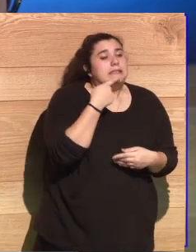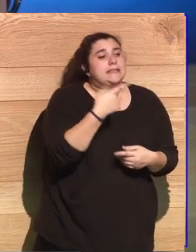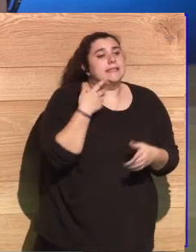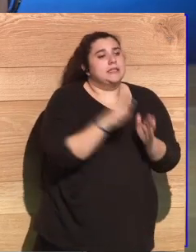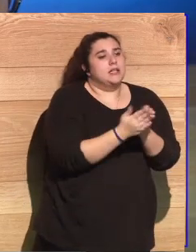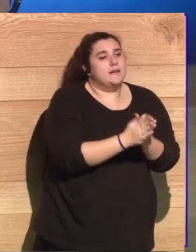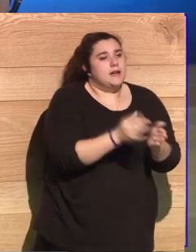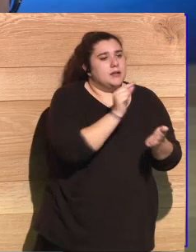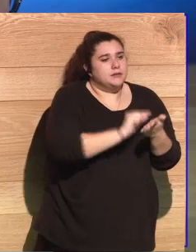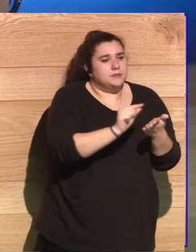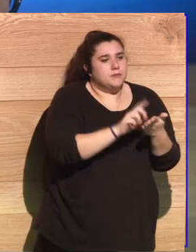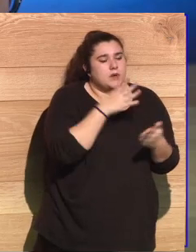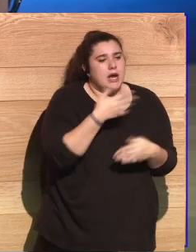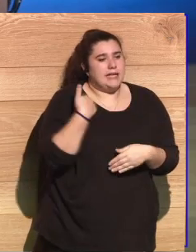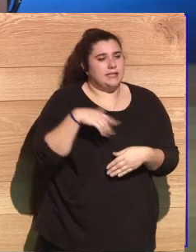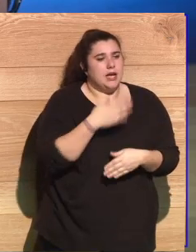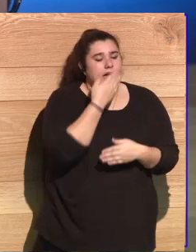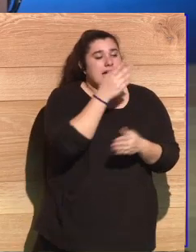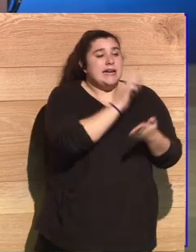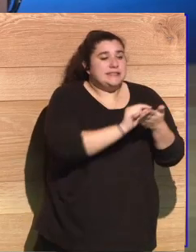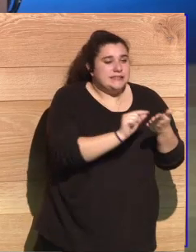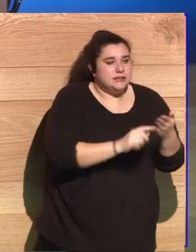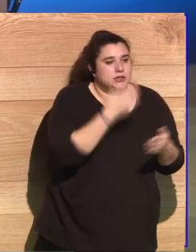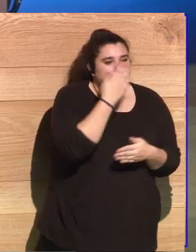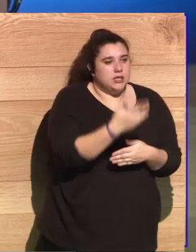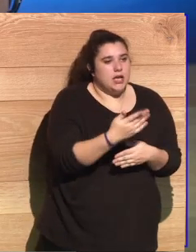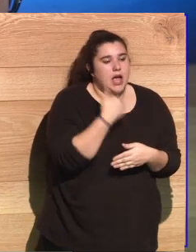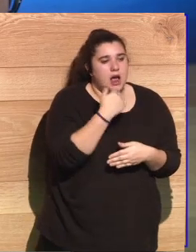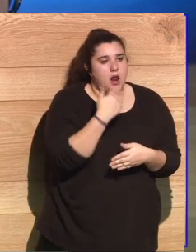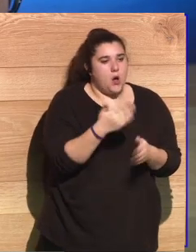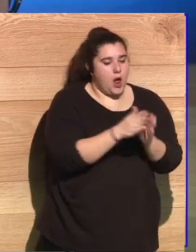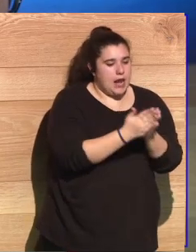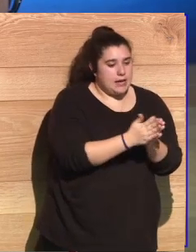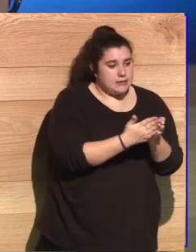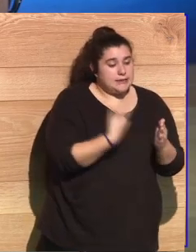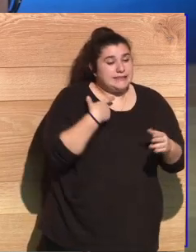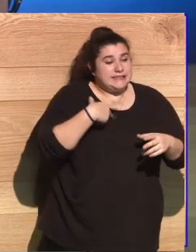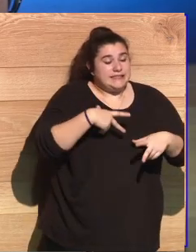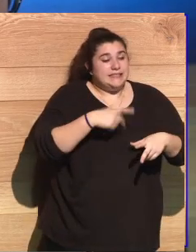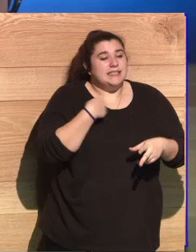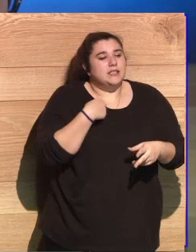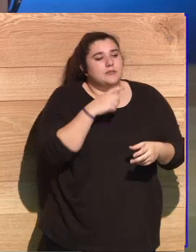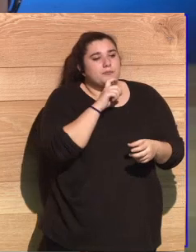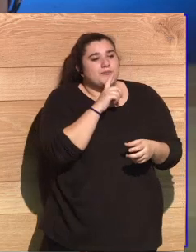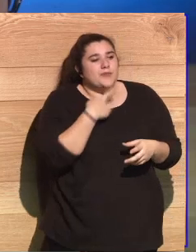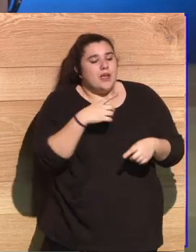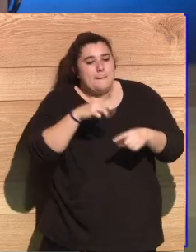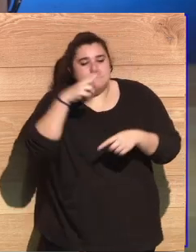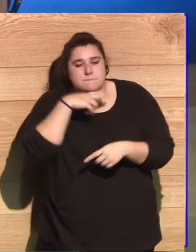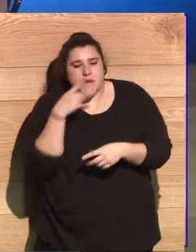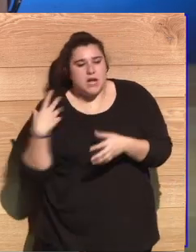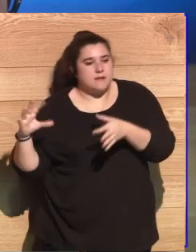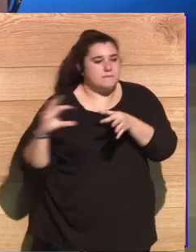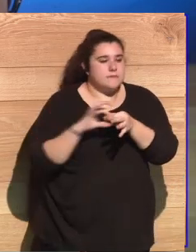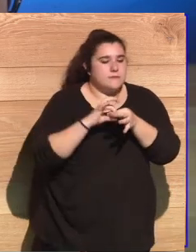Your parents were dead, your brothers were dead, and you say that you wrote the book because you were able to do it with a certain degree of honesty.